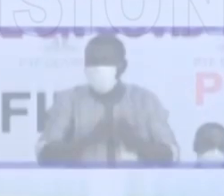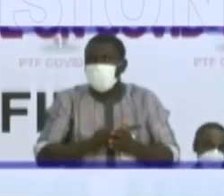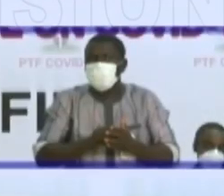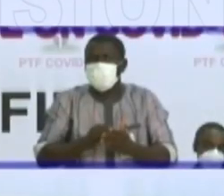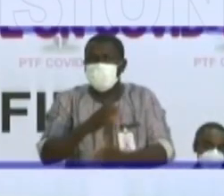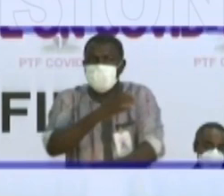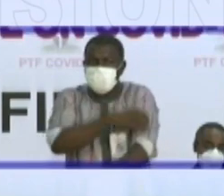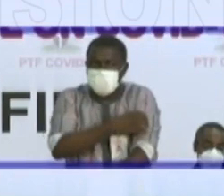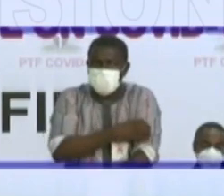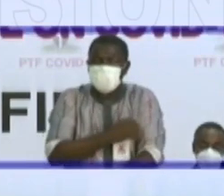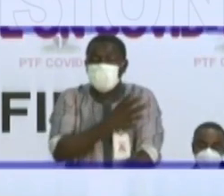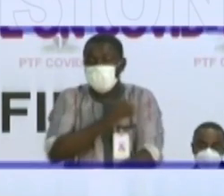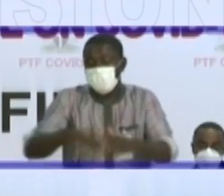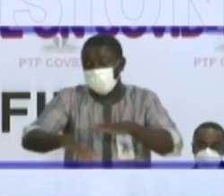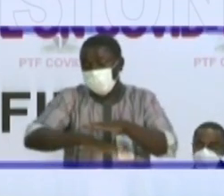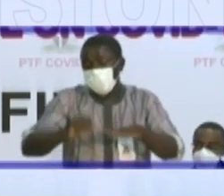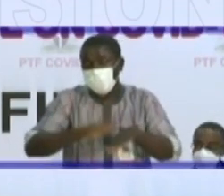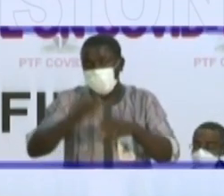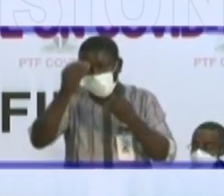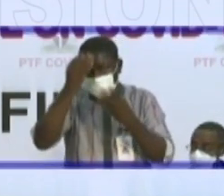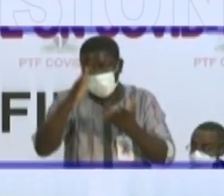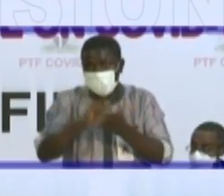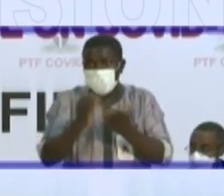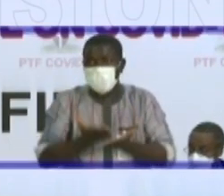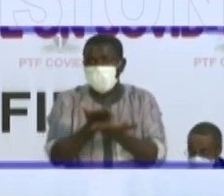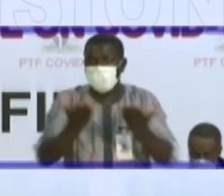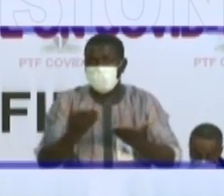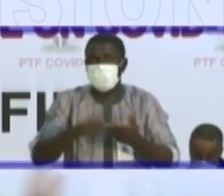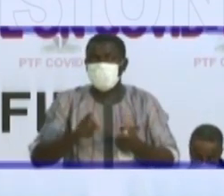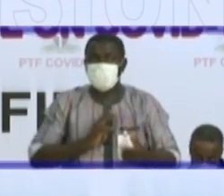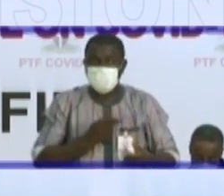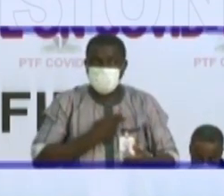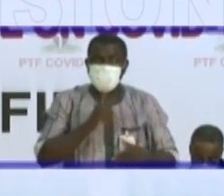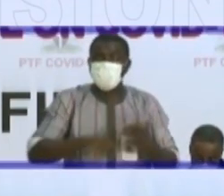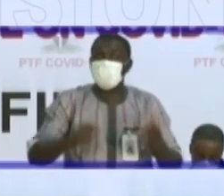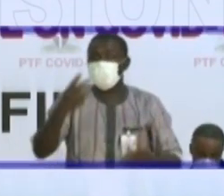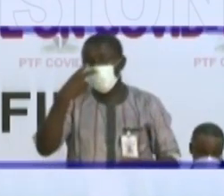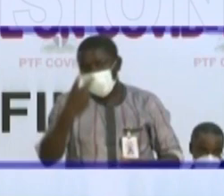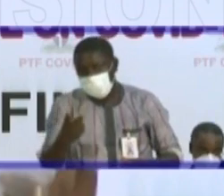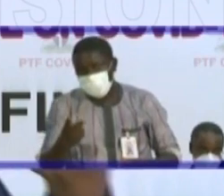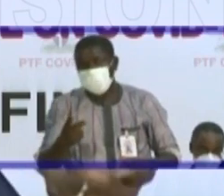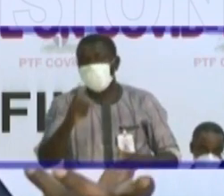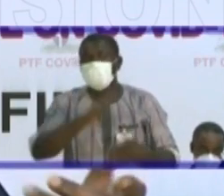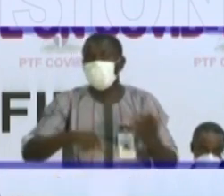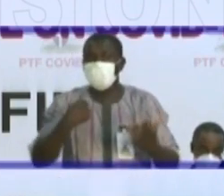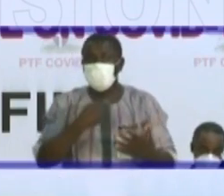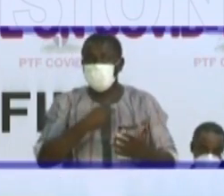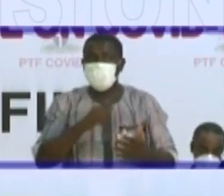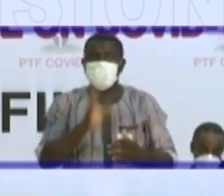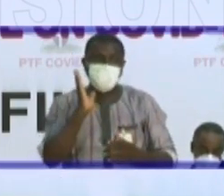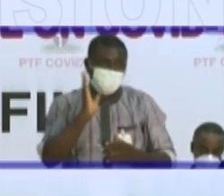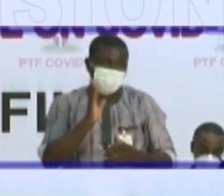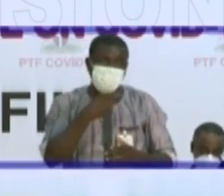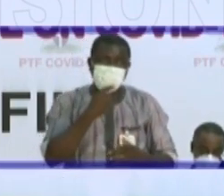capacity and based on the information that is available to us, what we see and what we project will happen